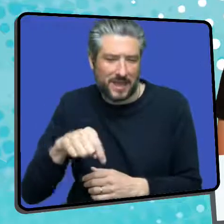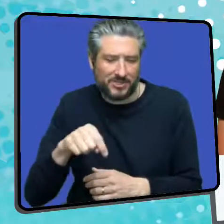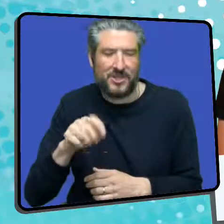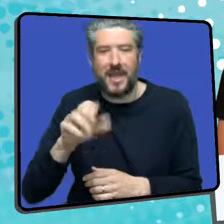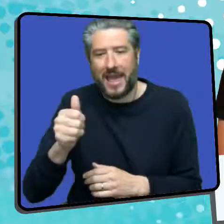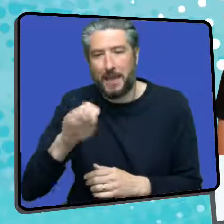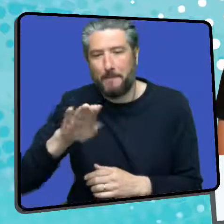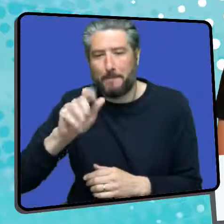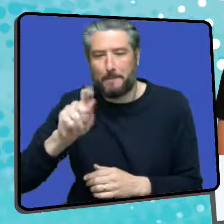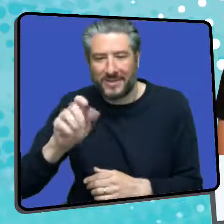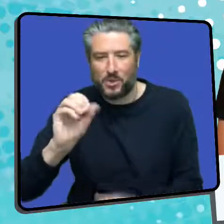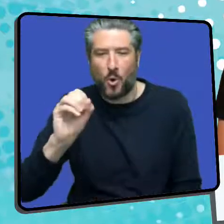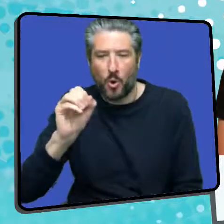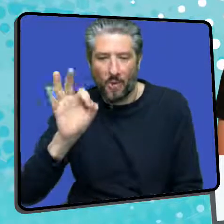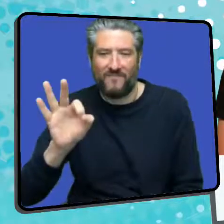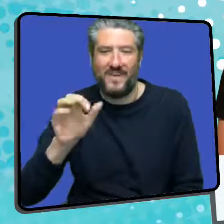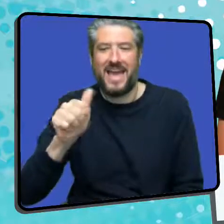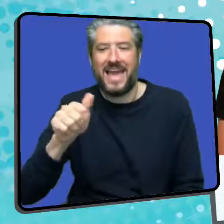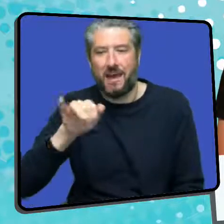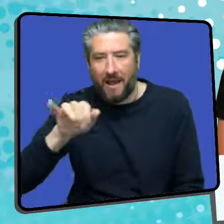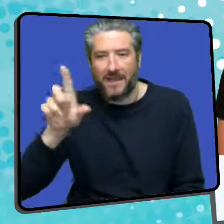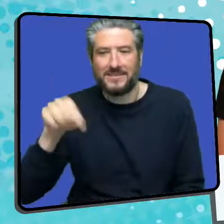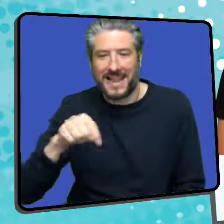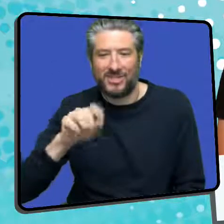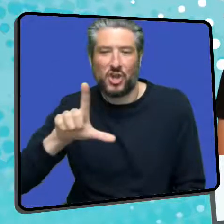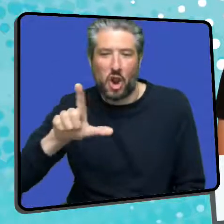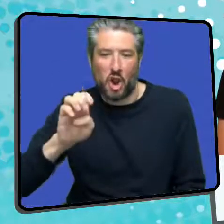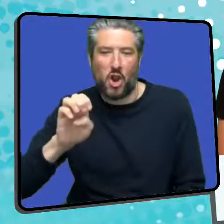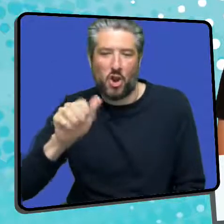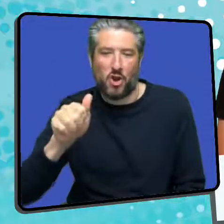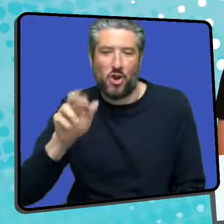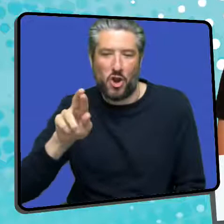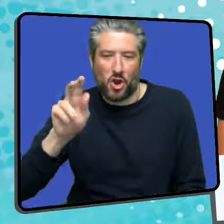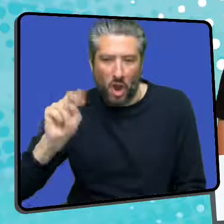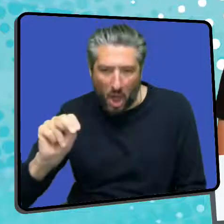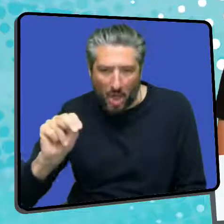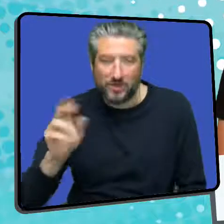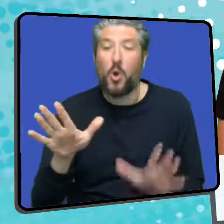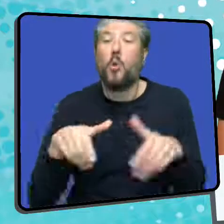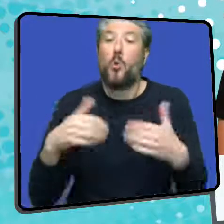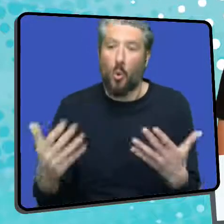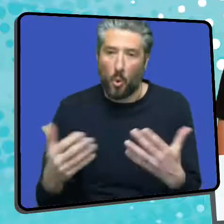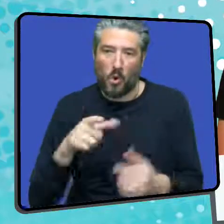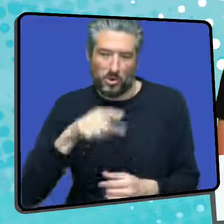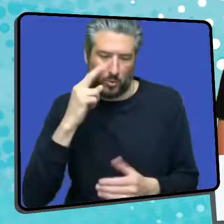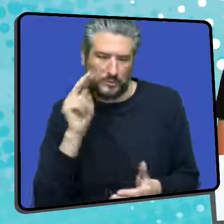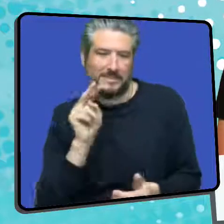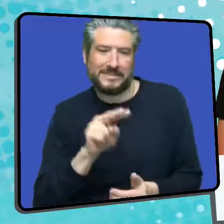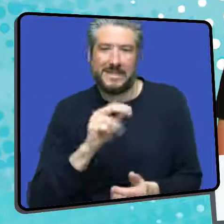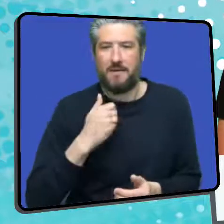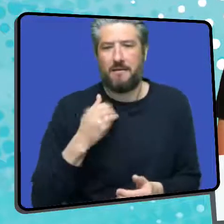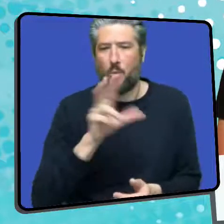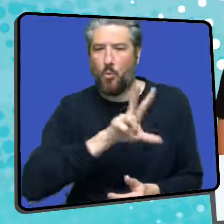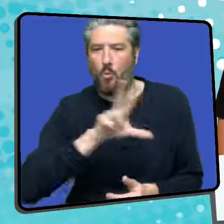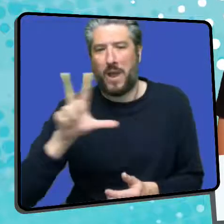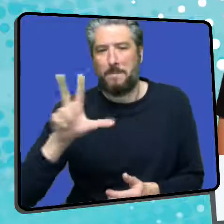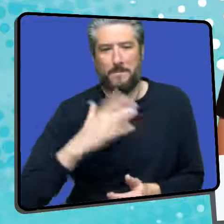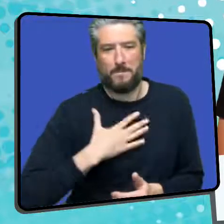aka.ms/abitofai-learn, or check it out on the website abitofai.show, and you'll be able to grab the links from there.